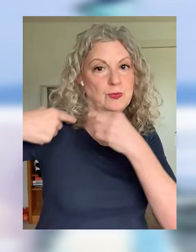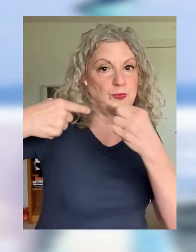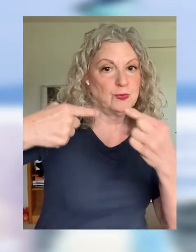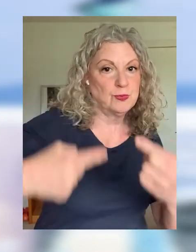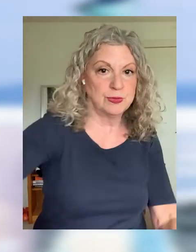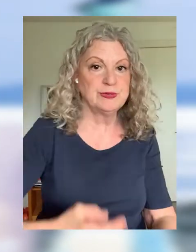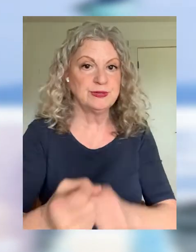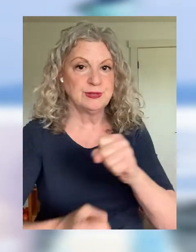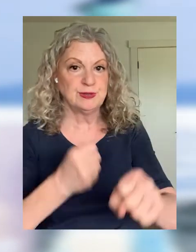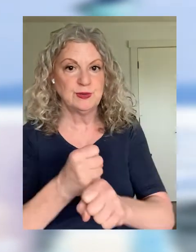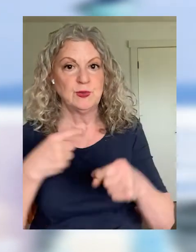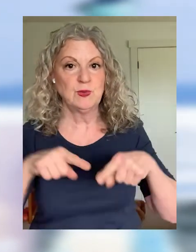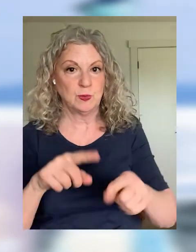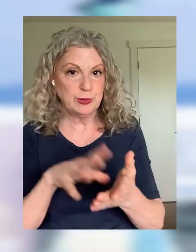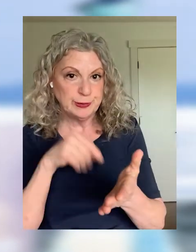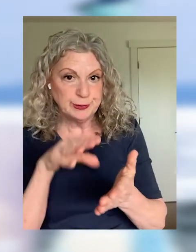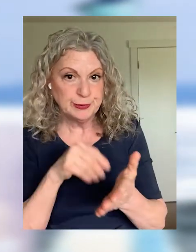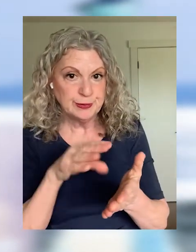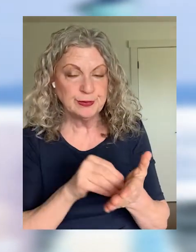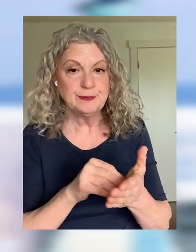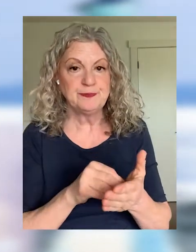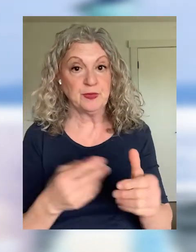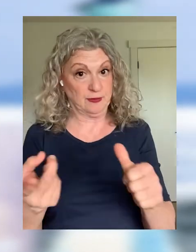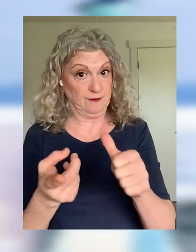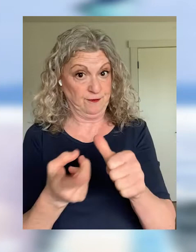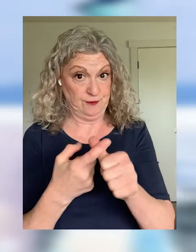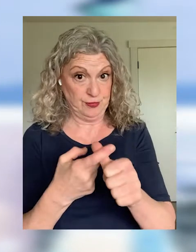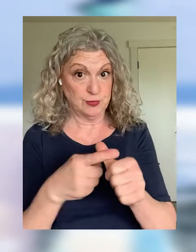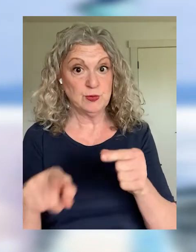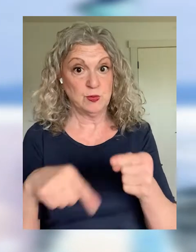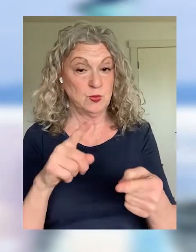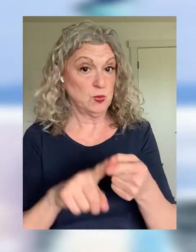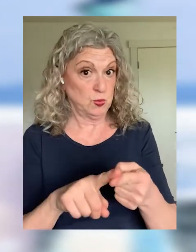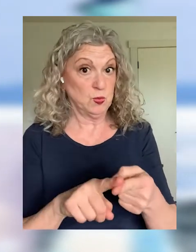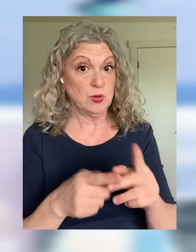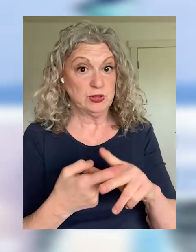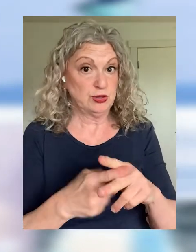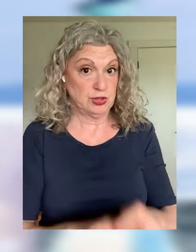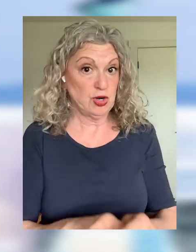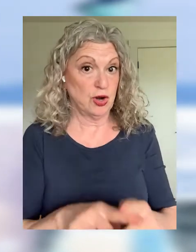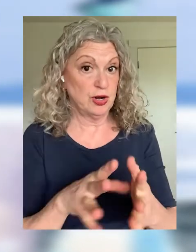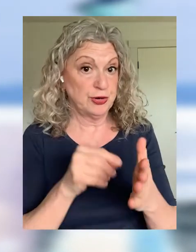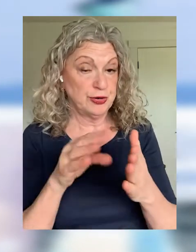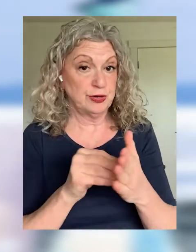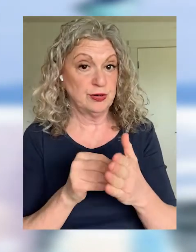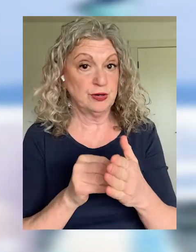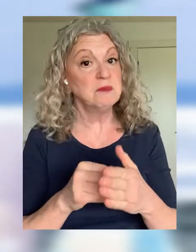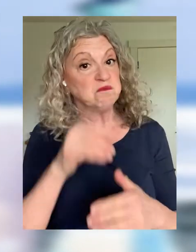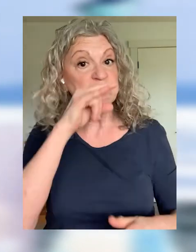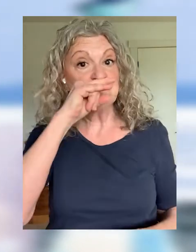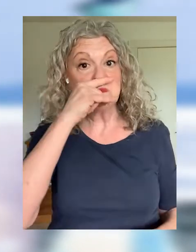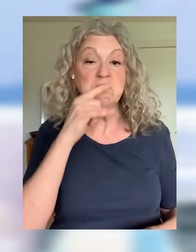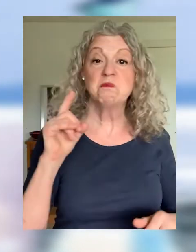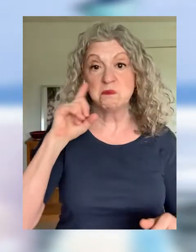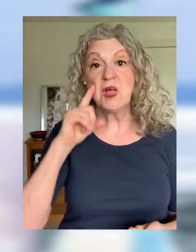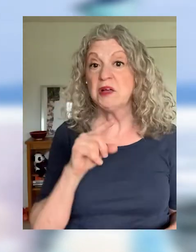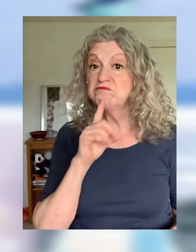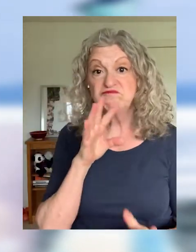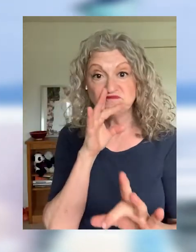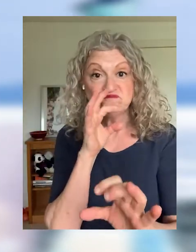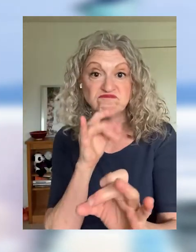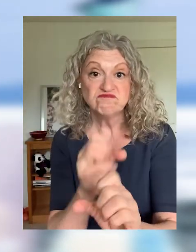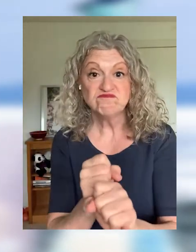and I have been learning online. At first, when we began online learning last March, the kids were kind of charmed by the